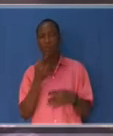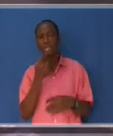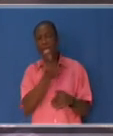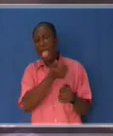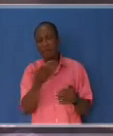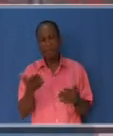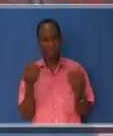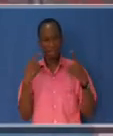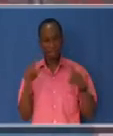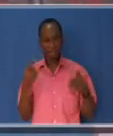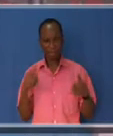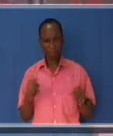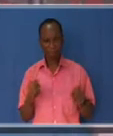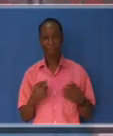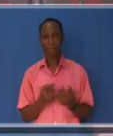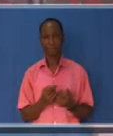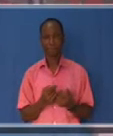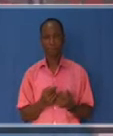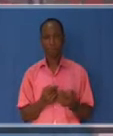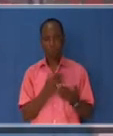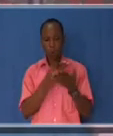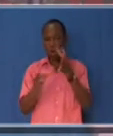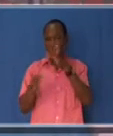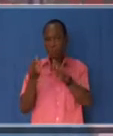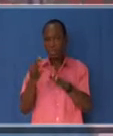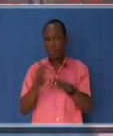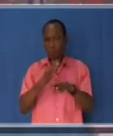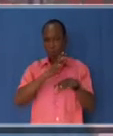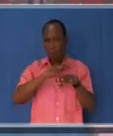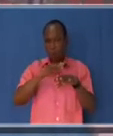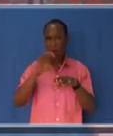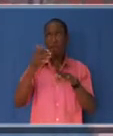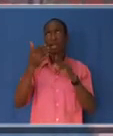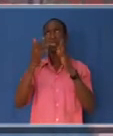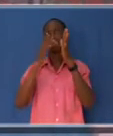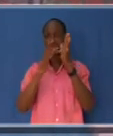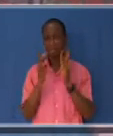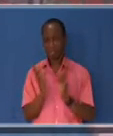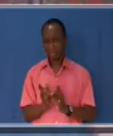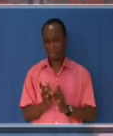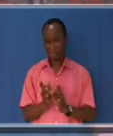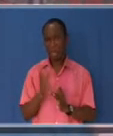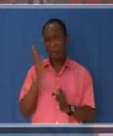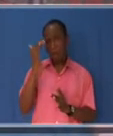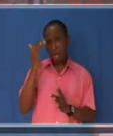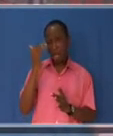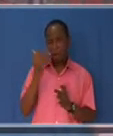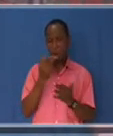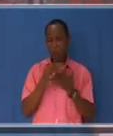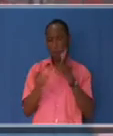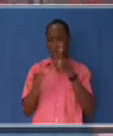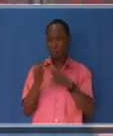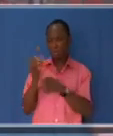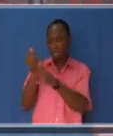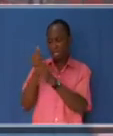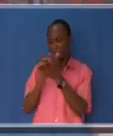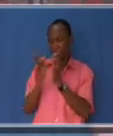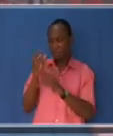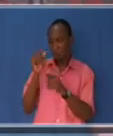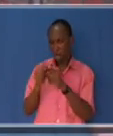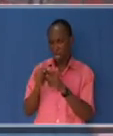come. He will glorify me, for he will take of what is mine